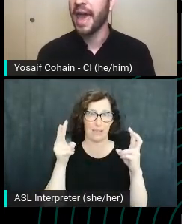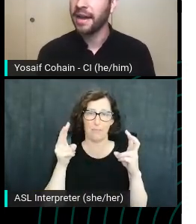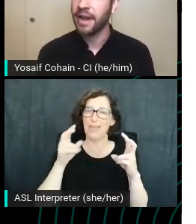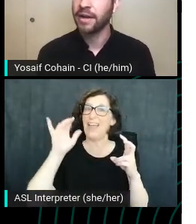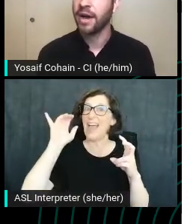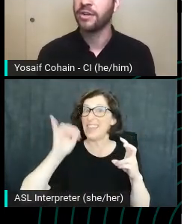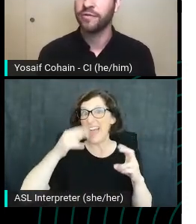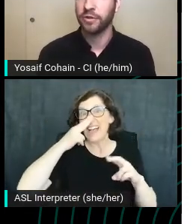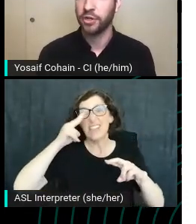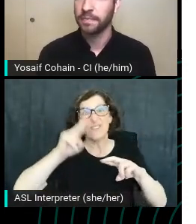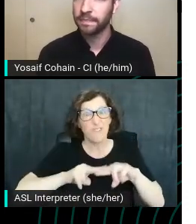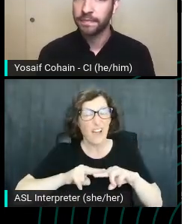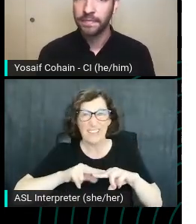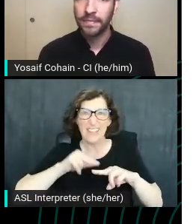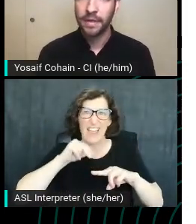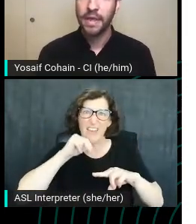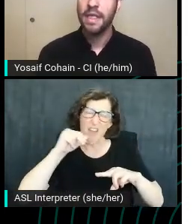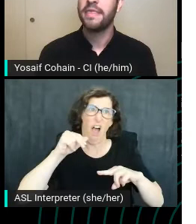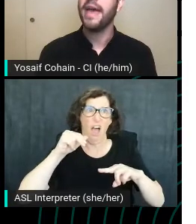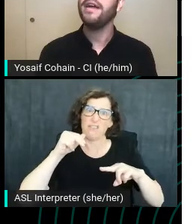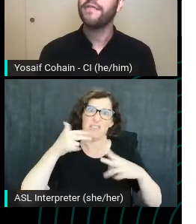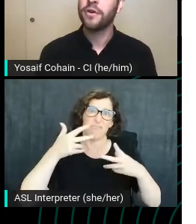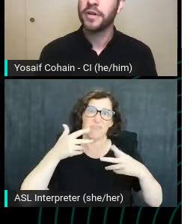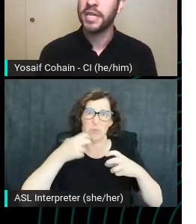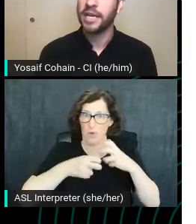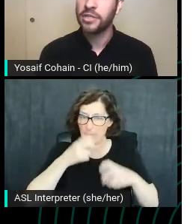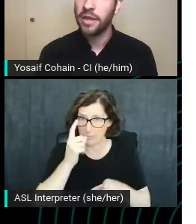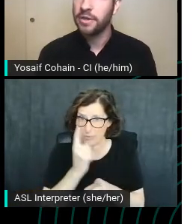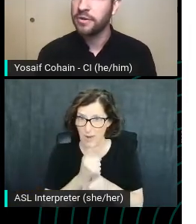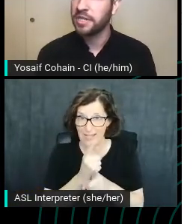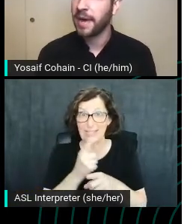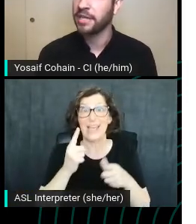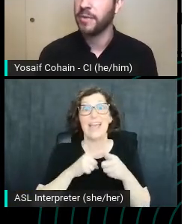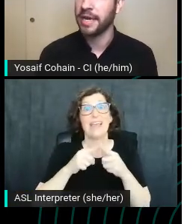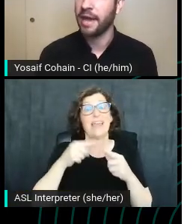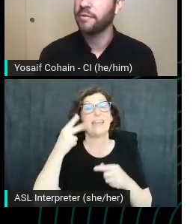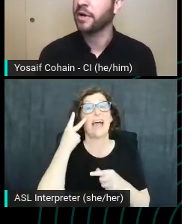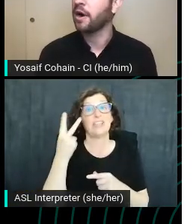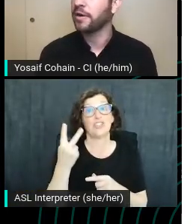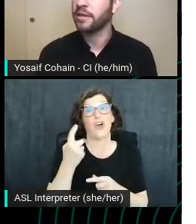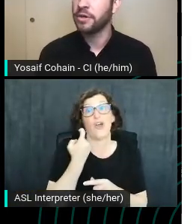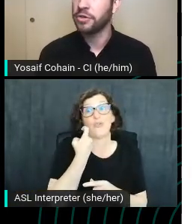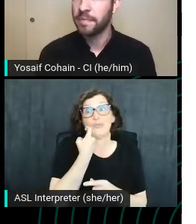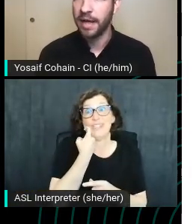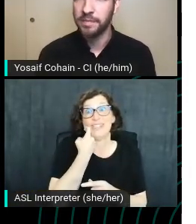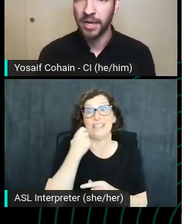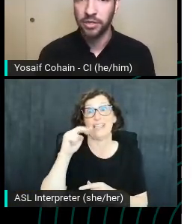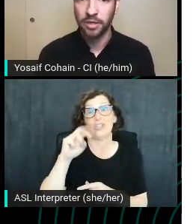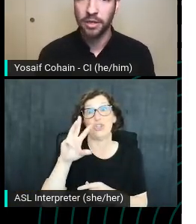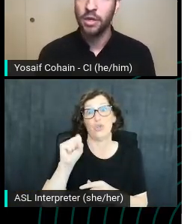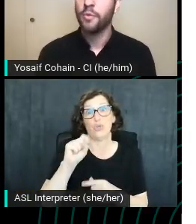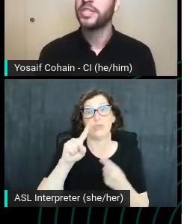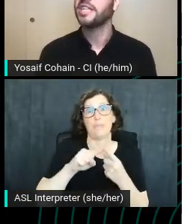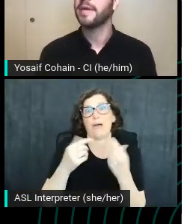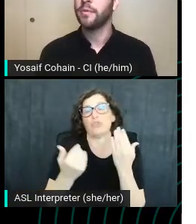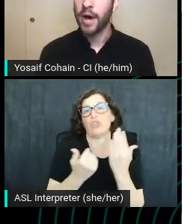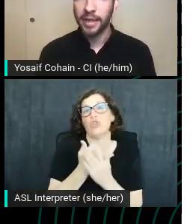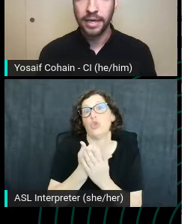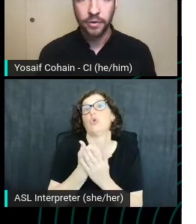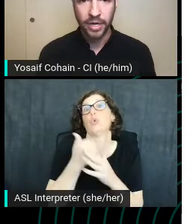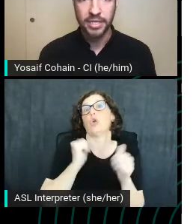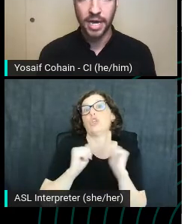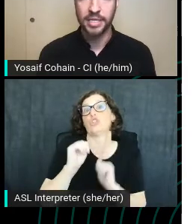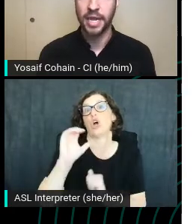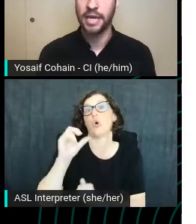fun and non-controversial. Then, of course, I saw the news this past weekend regarding the new Chappelle special, which has been